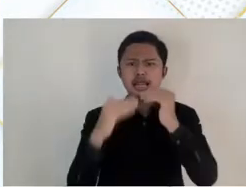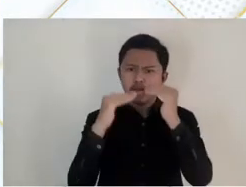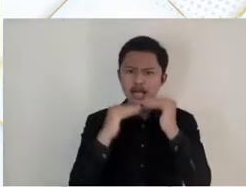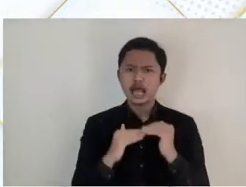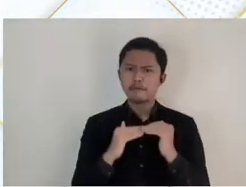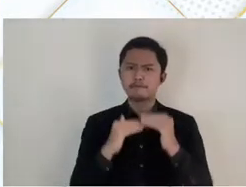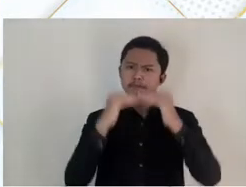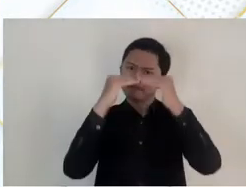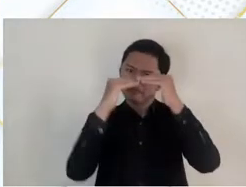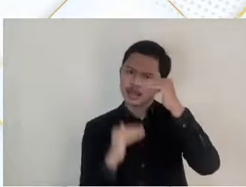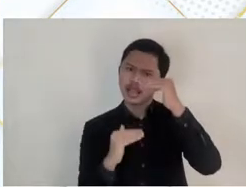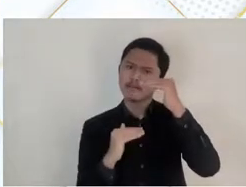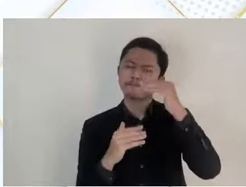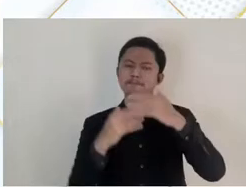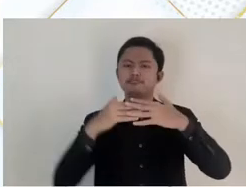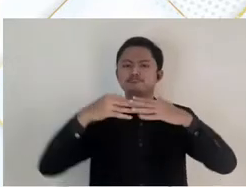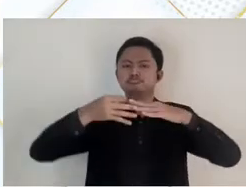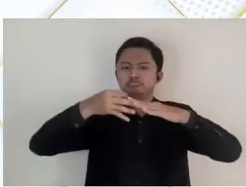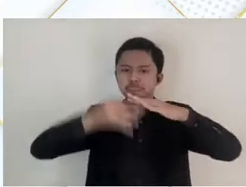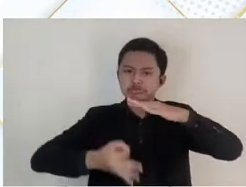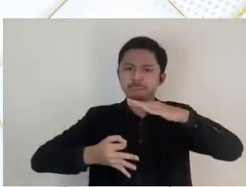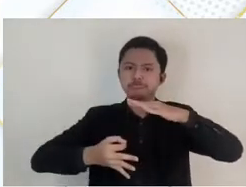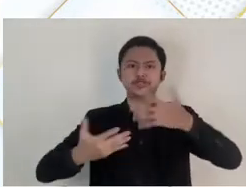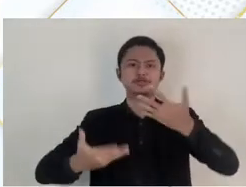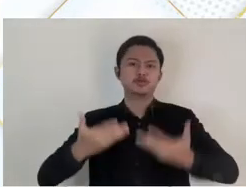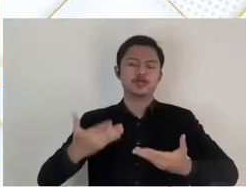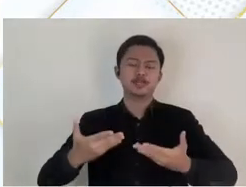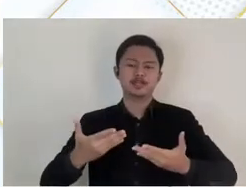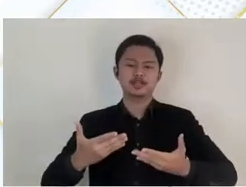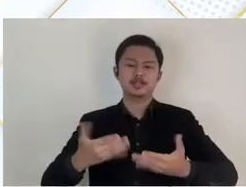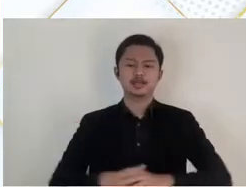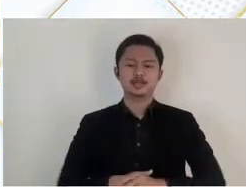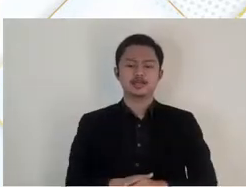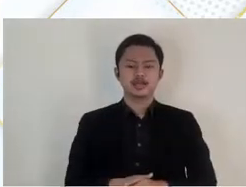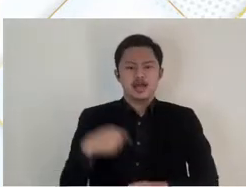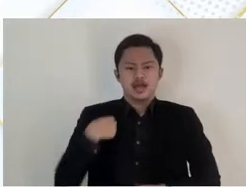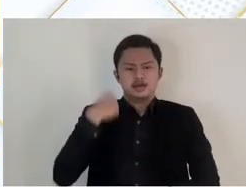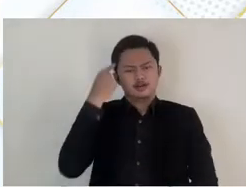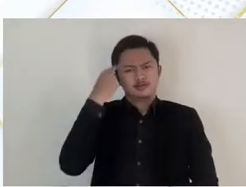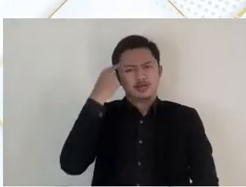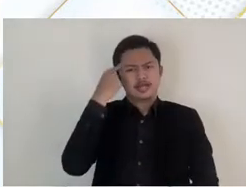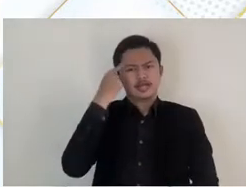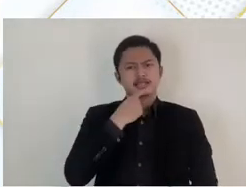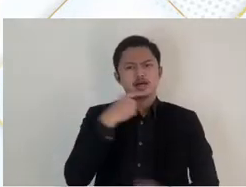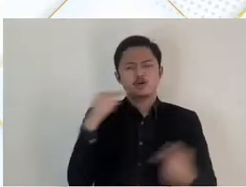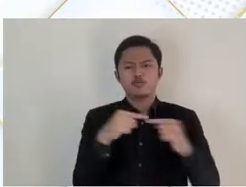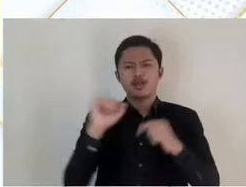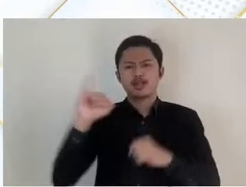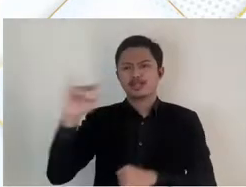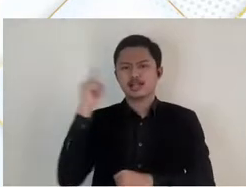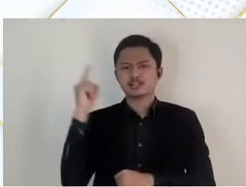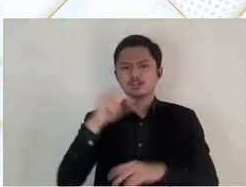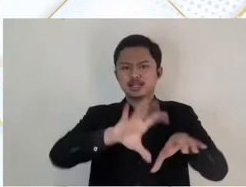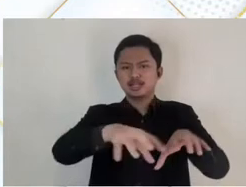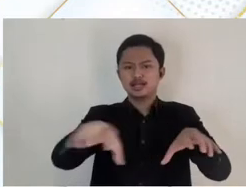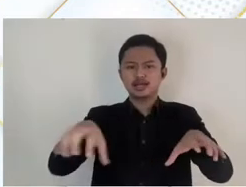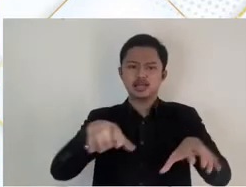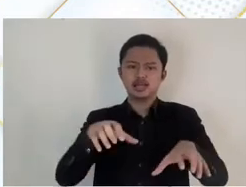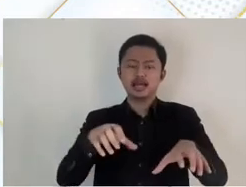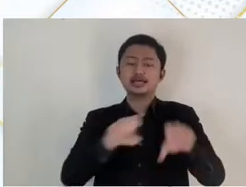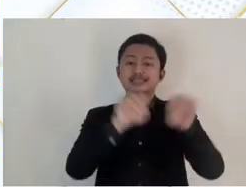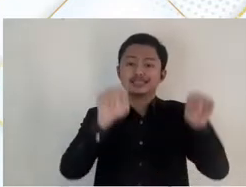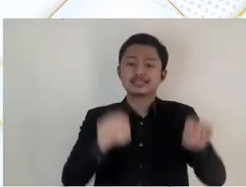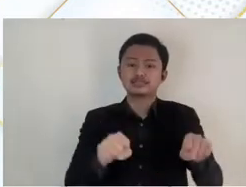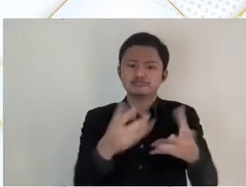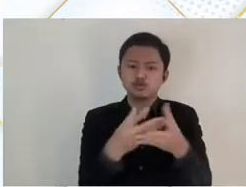What solutions do you offer to this? I guess in terms of international relations in the region, and what is the mechanism of solving